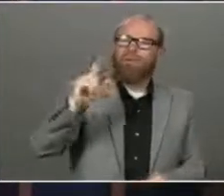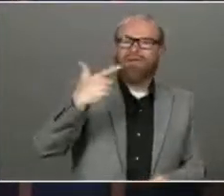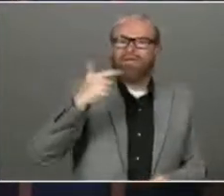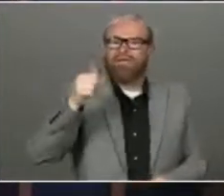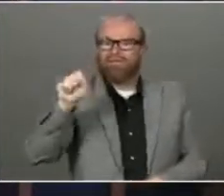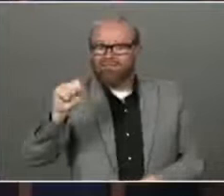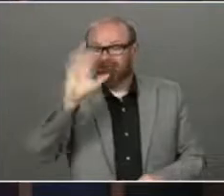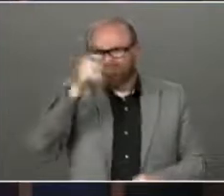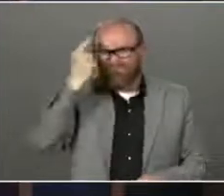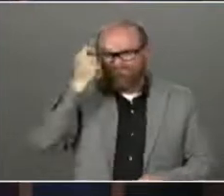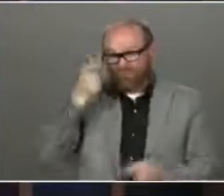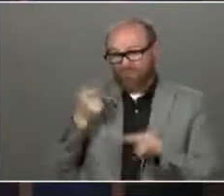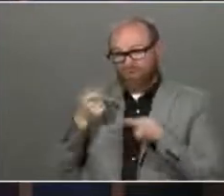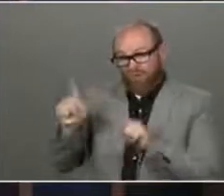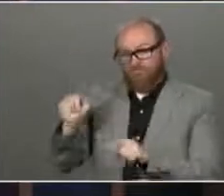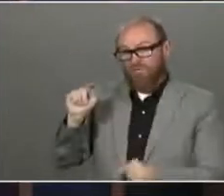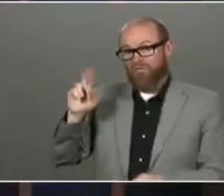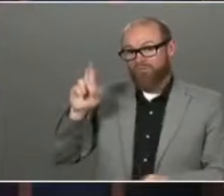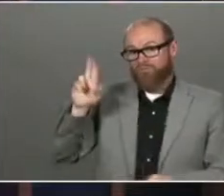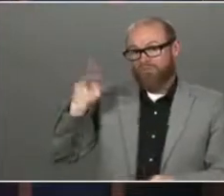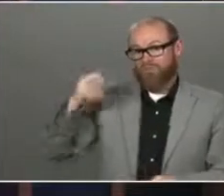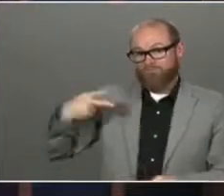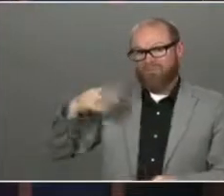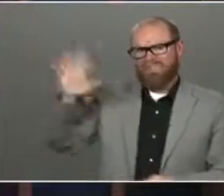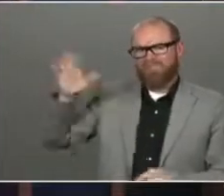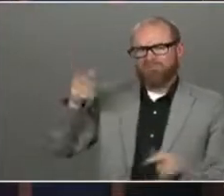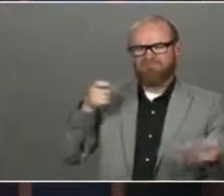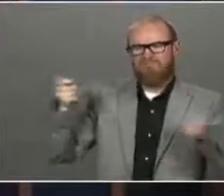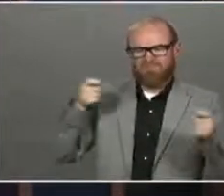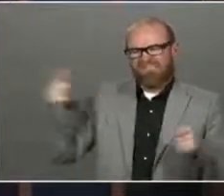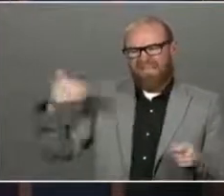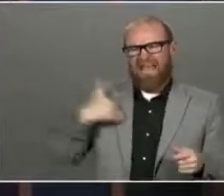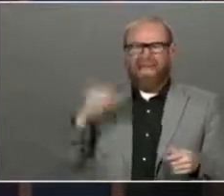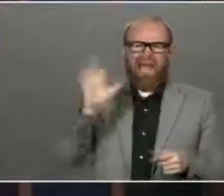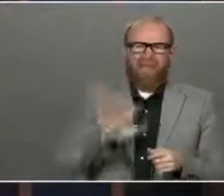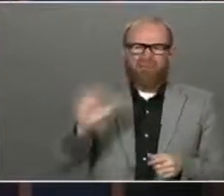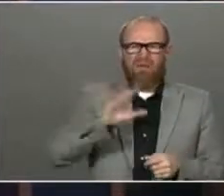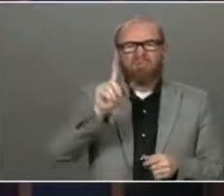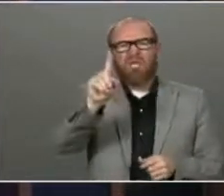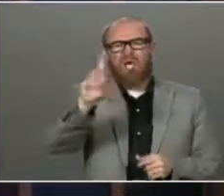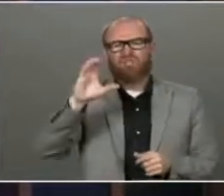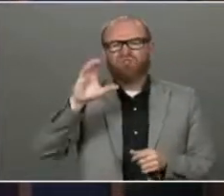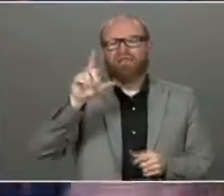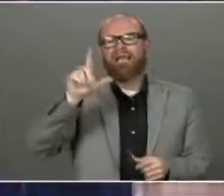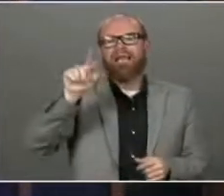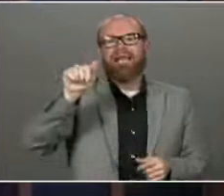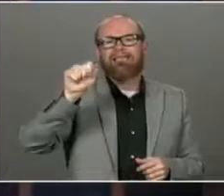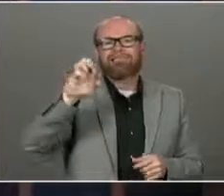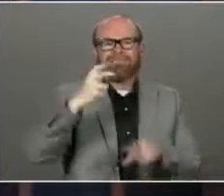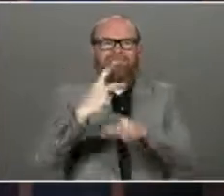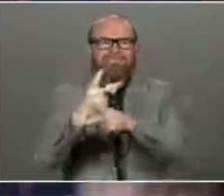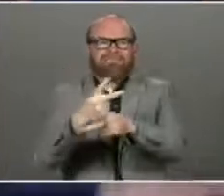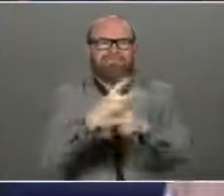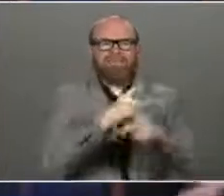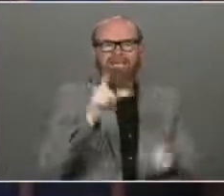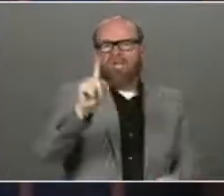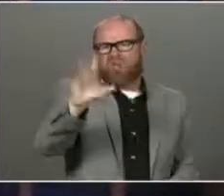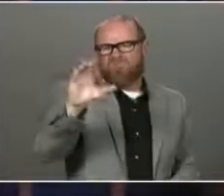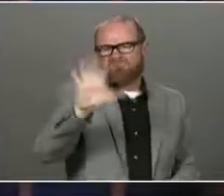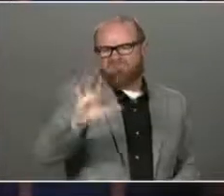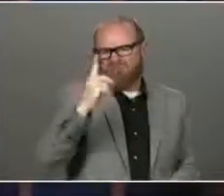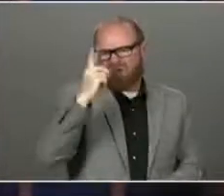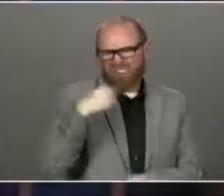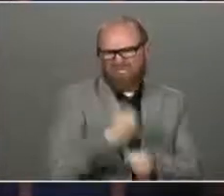Trump administration, they were doing about 100 leases a year, a little more than 100 leases a year. And so I asked them, "Do you know